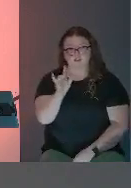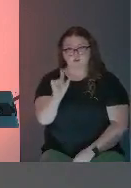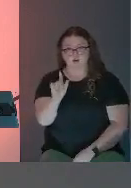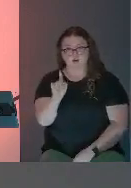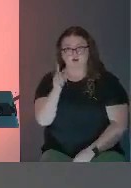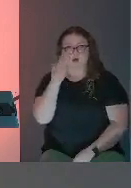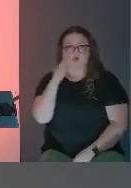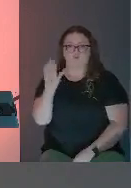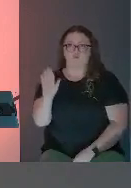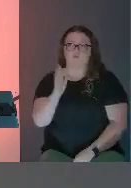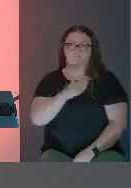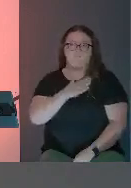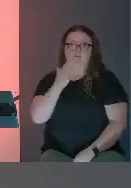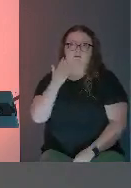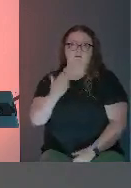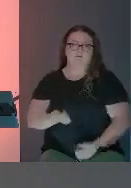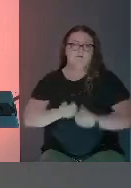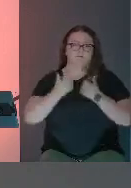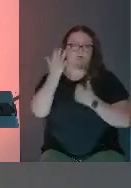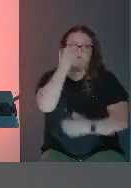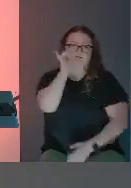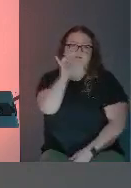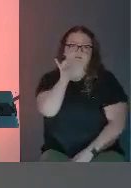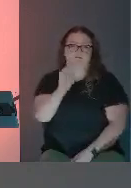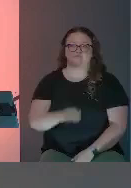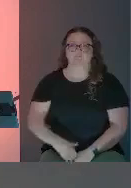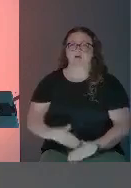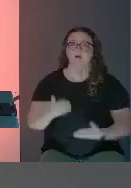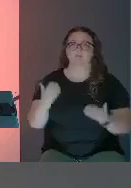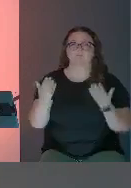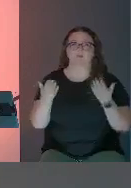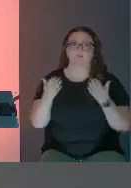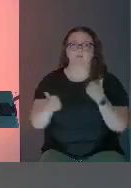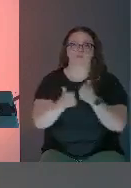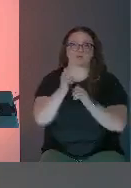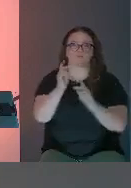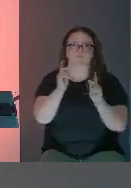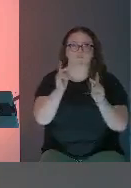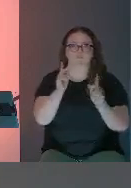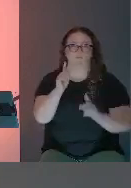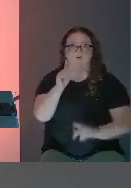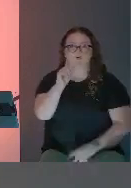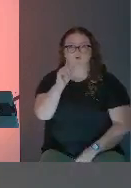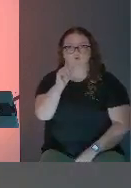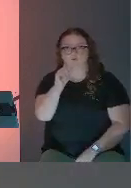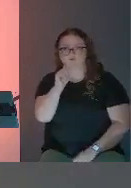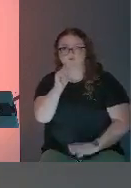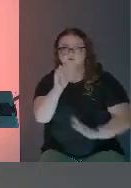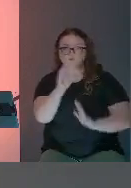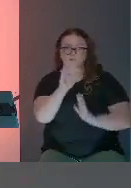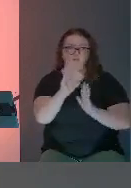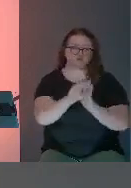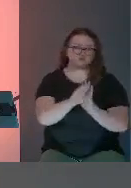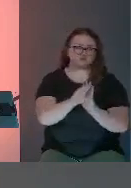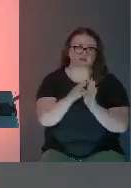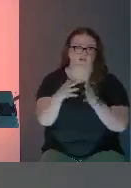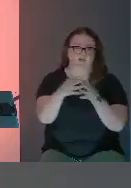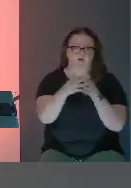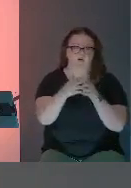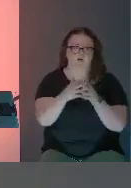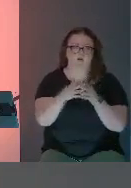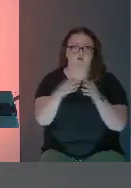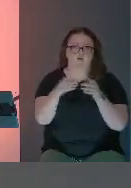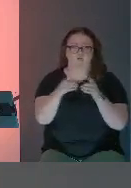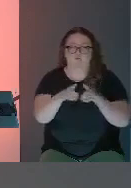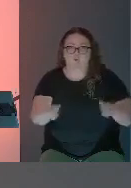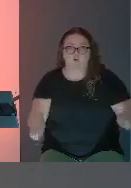clue. Probably like most folks in 21st century America, divorced 2, maybe 3 times.